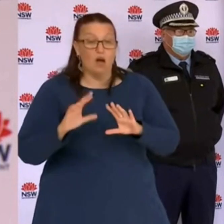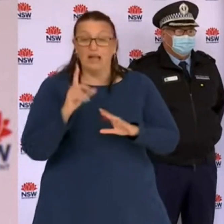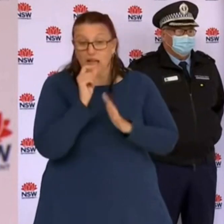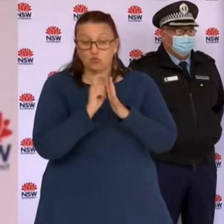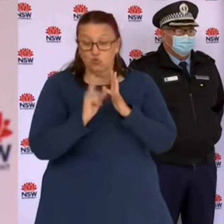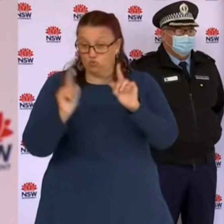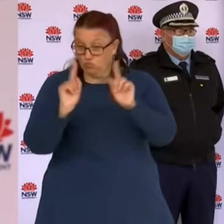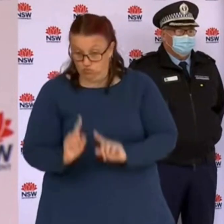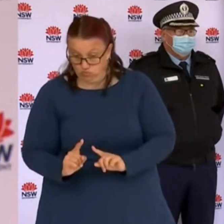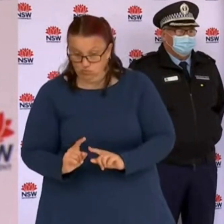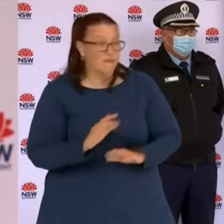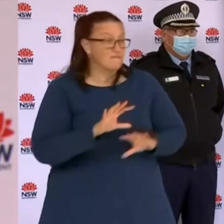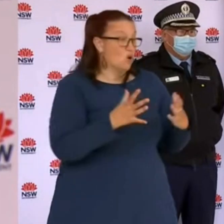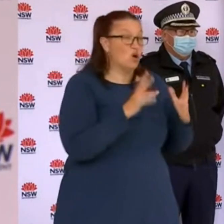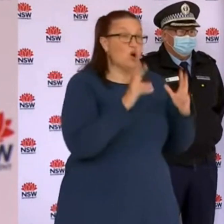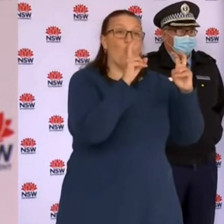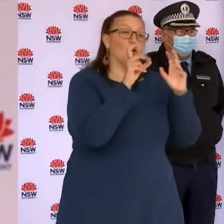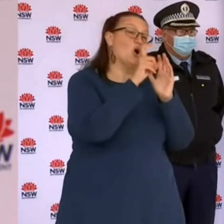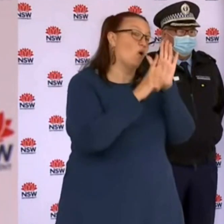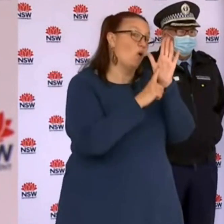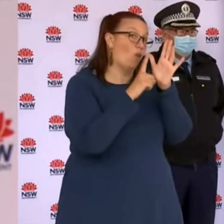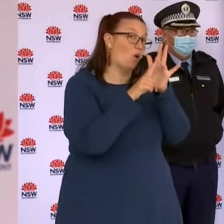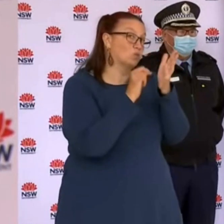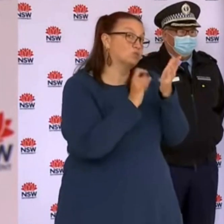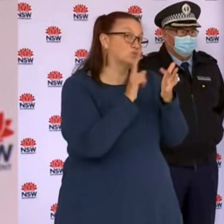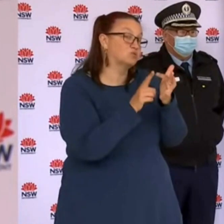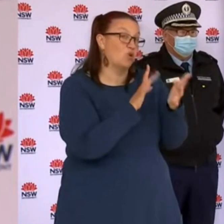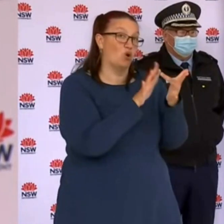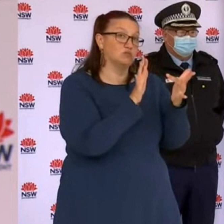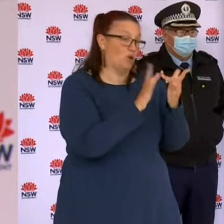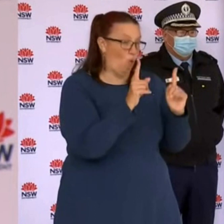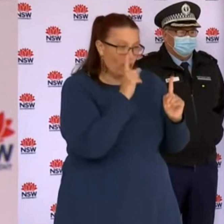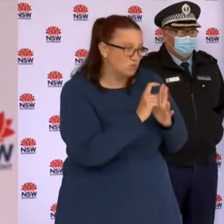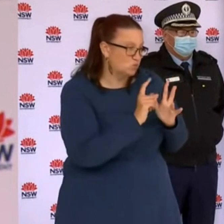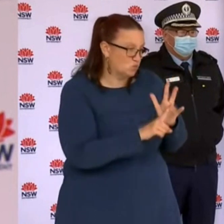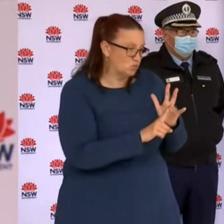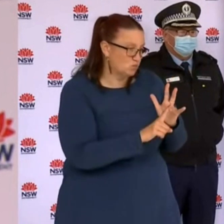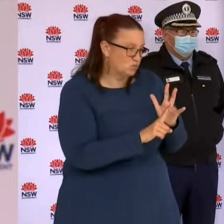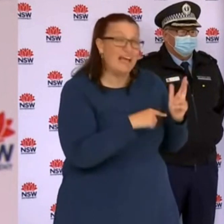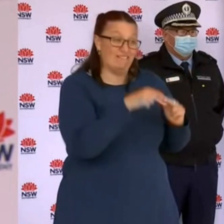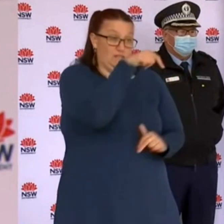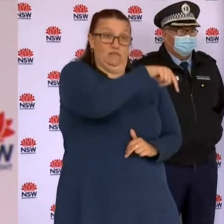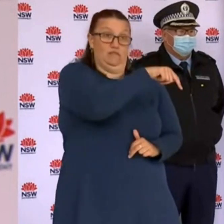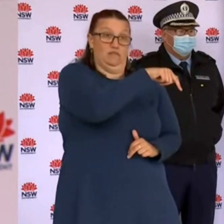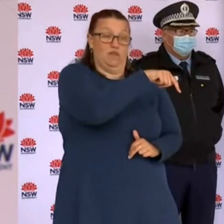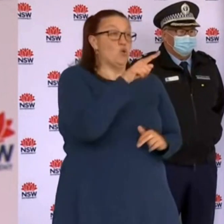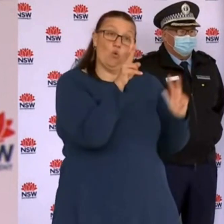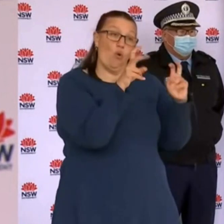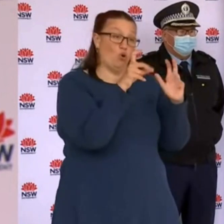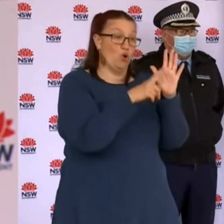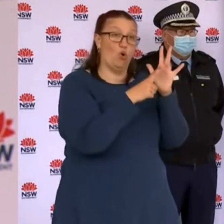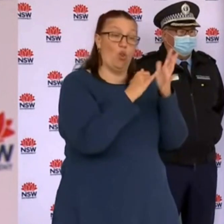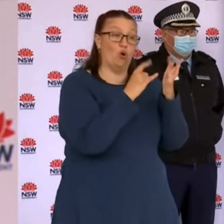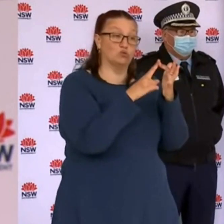has told you you are a close contact of a case, what that means is you cannot leave the house. The only time you could